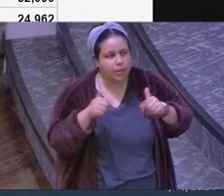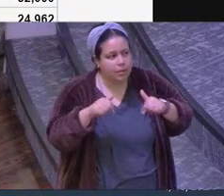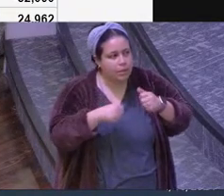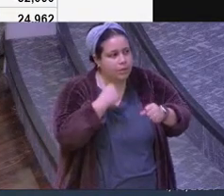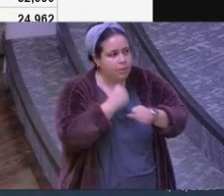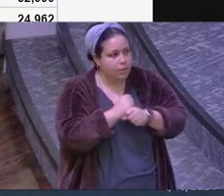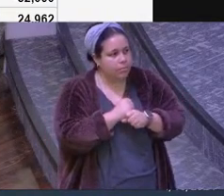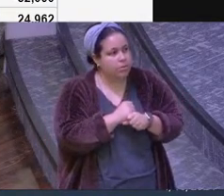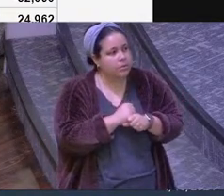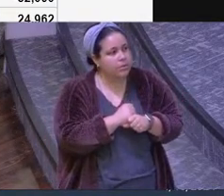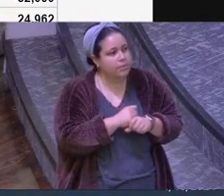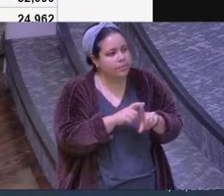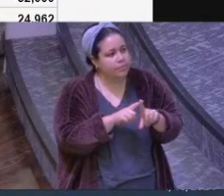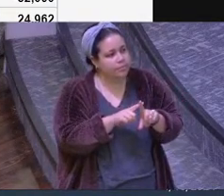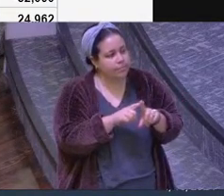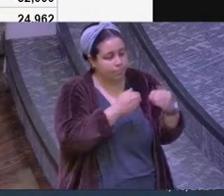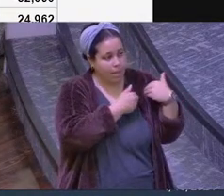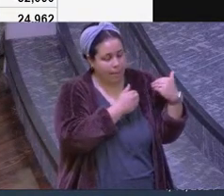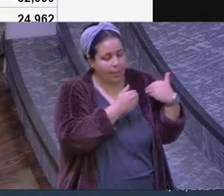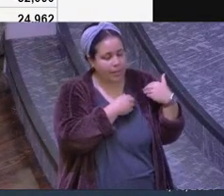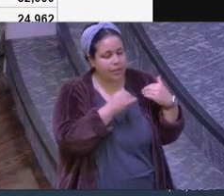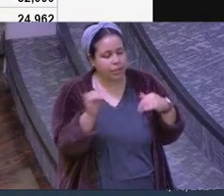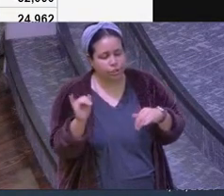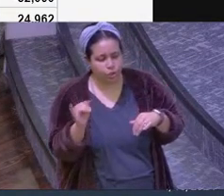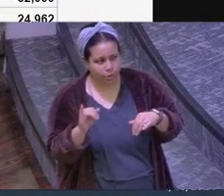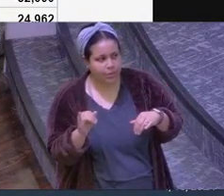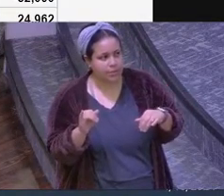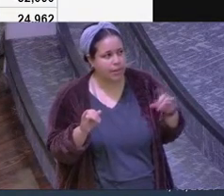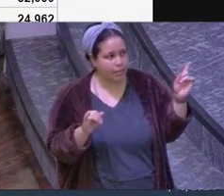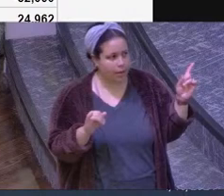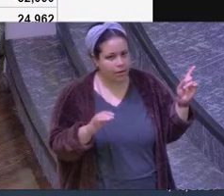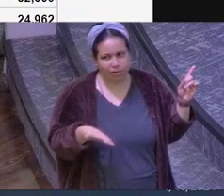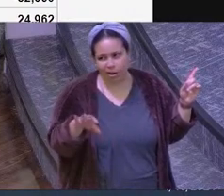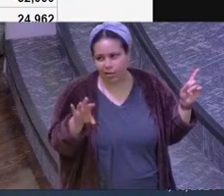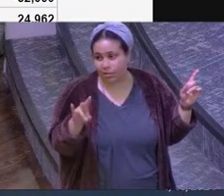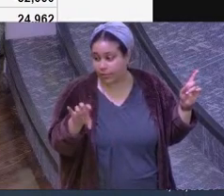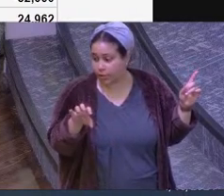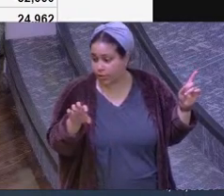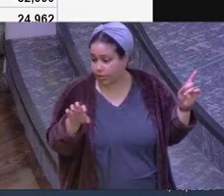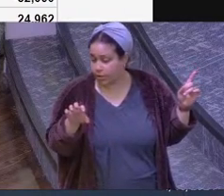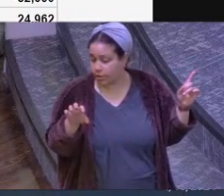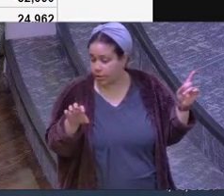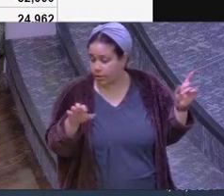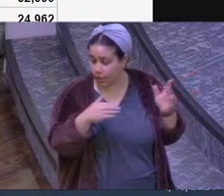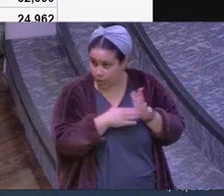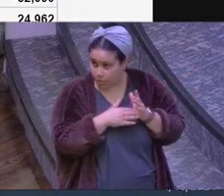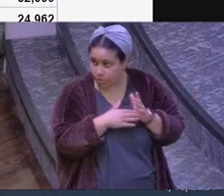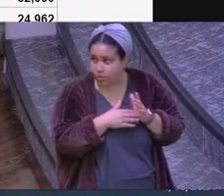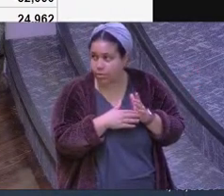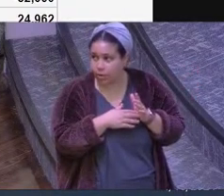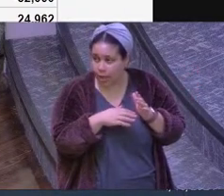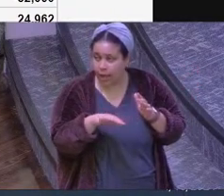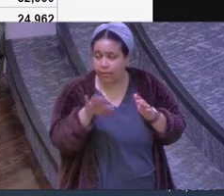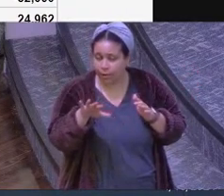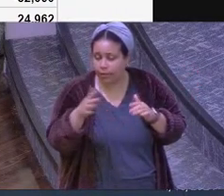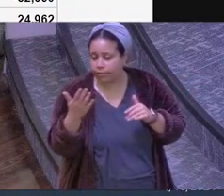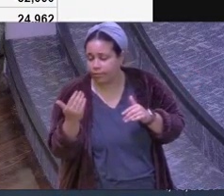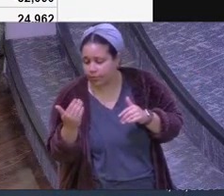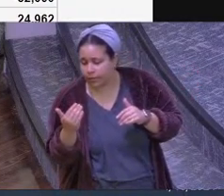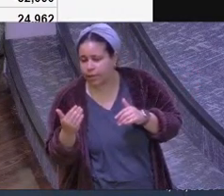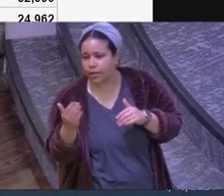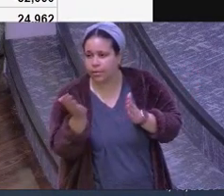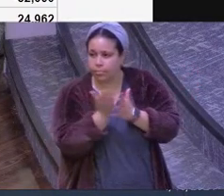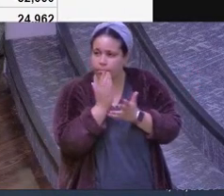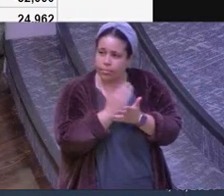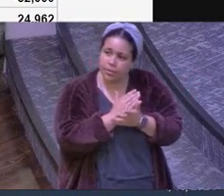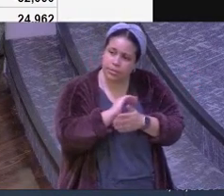Liability insurance, I think last year we just didn't update that in the budget. It runs around $700,000. We had $515,000 budgeted last year.